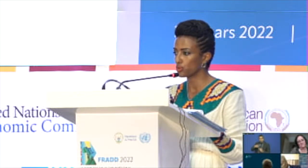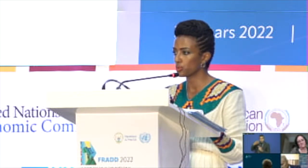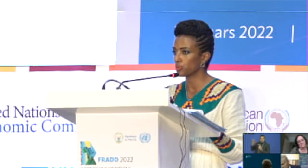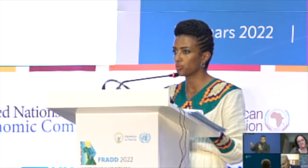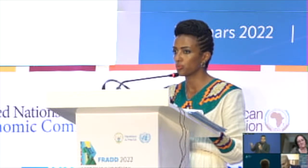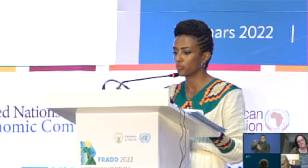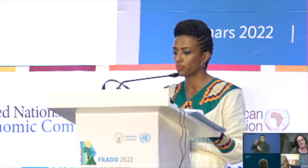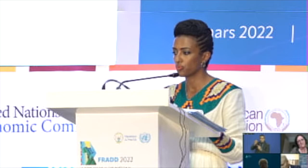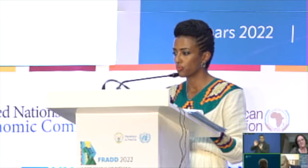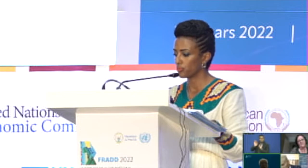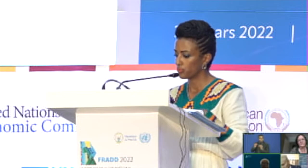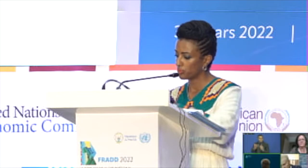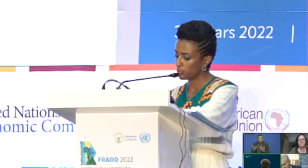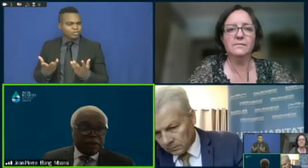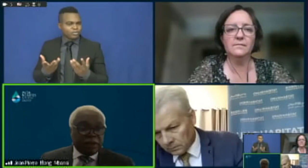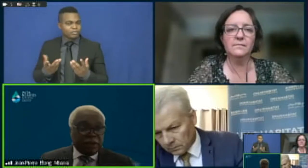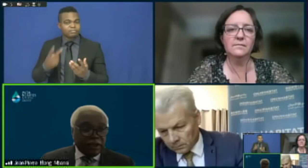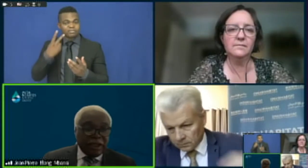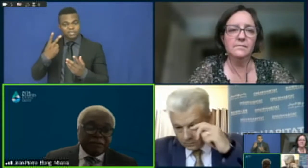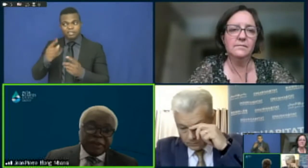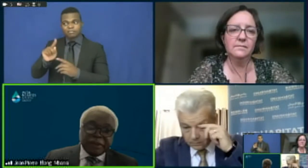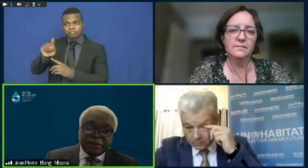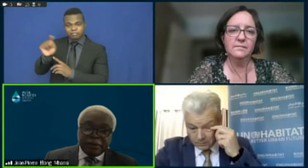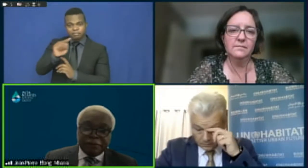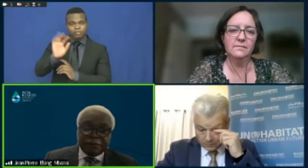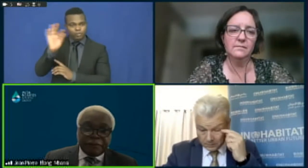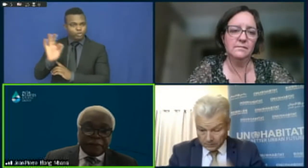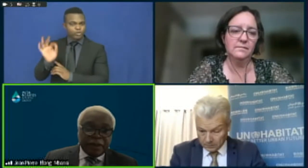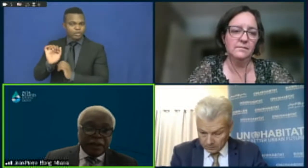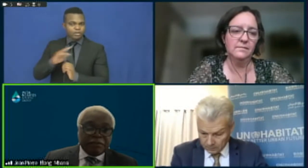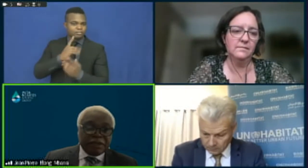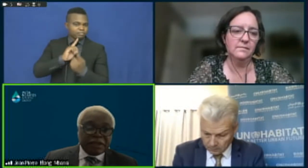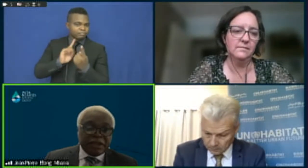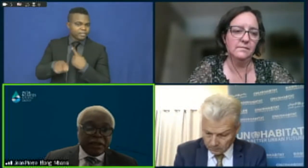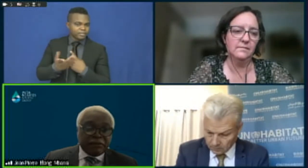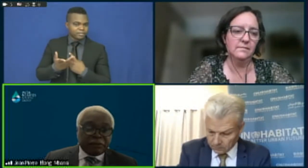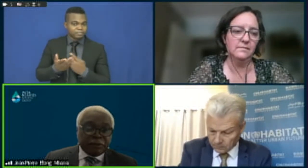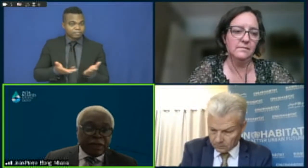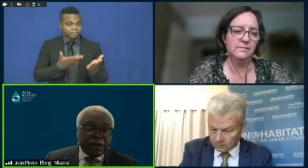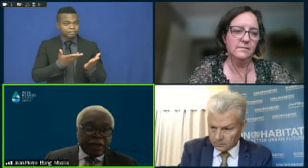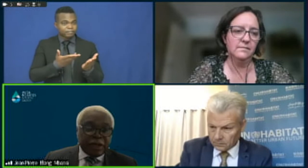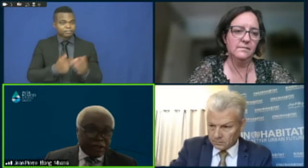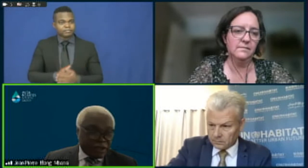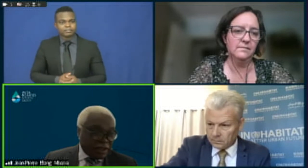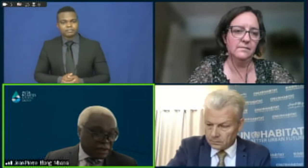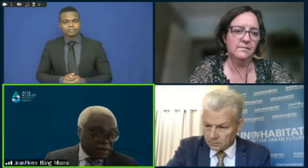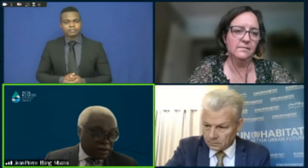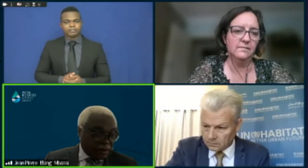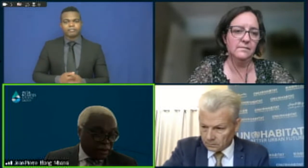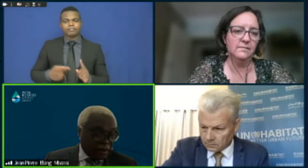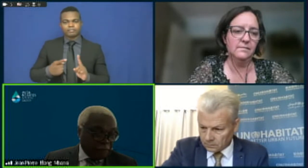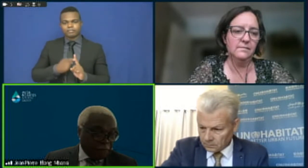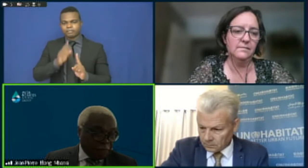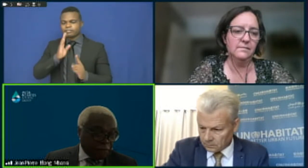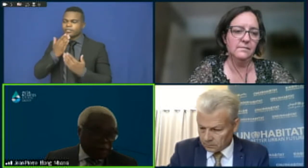Over to you. Thank you very much, Ed Lam. And let me say from the outset that